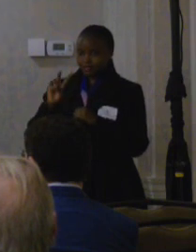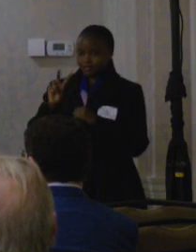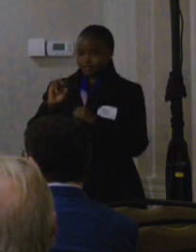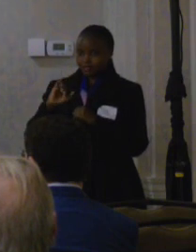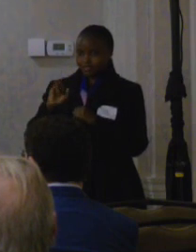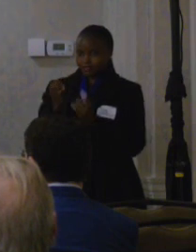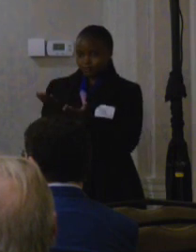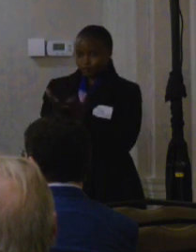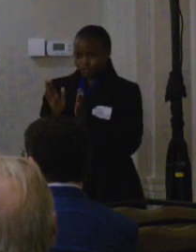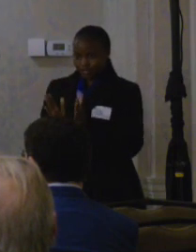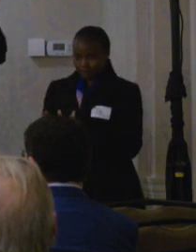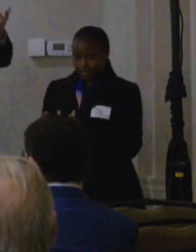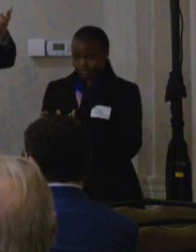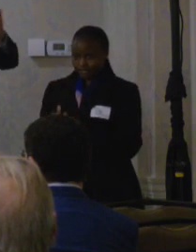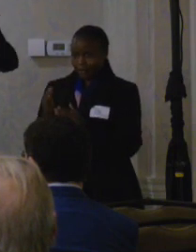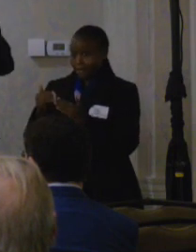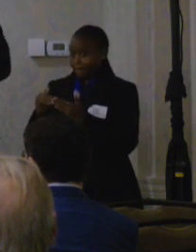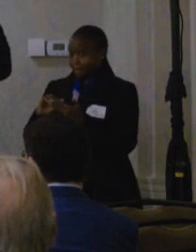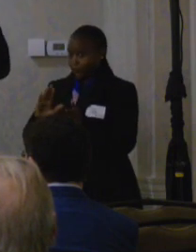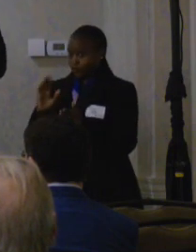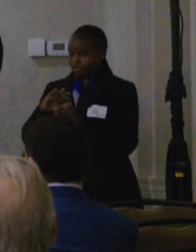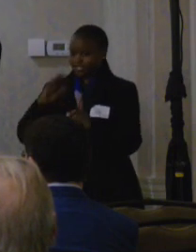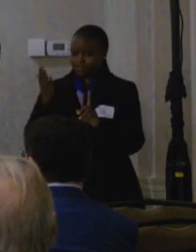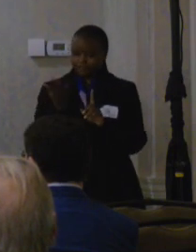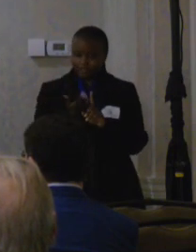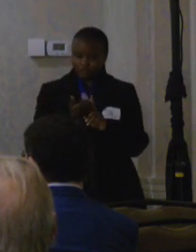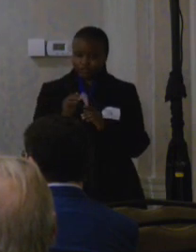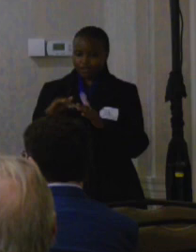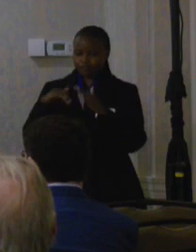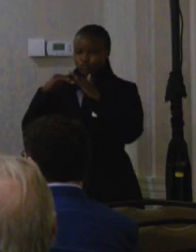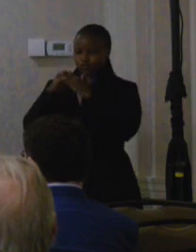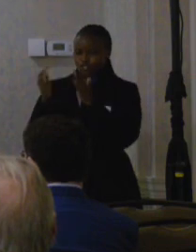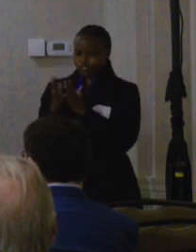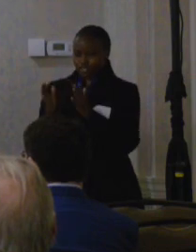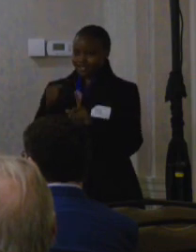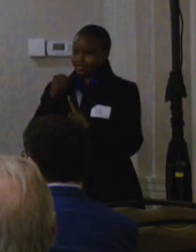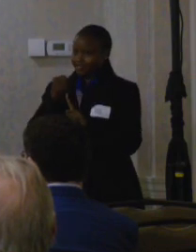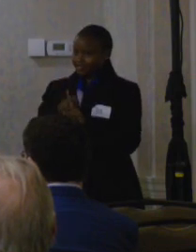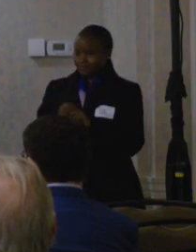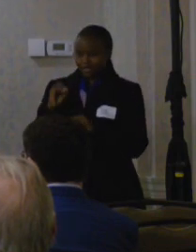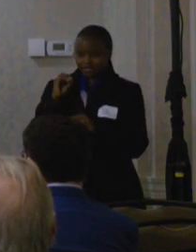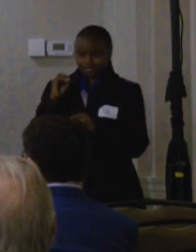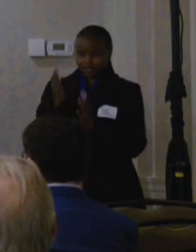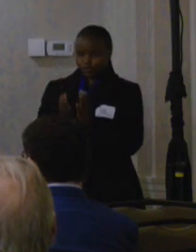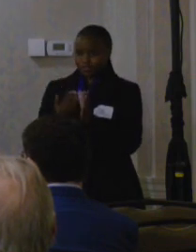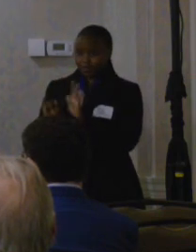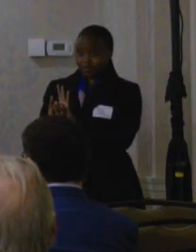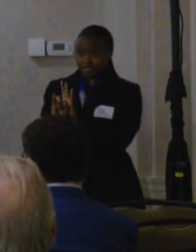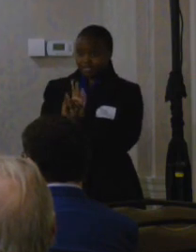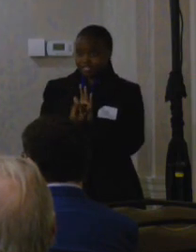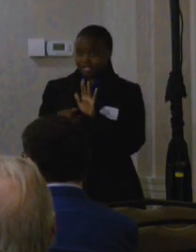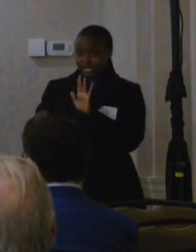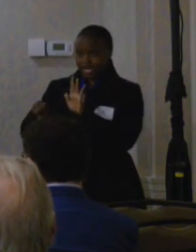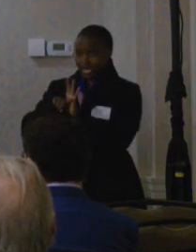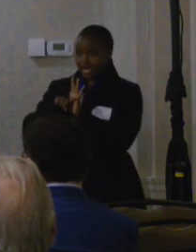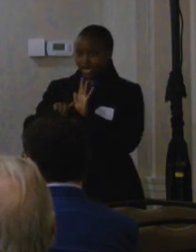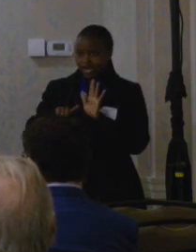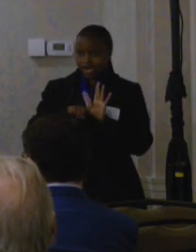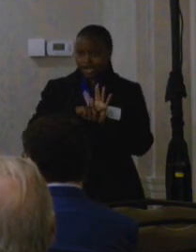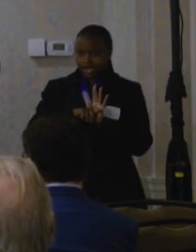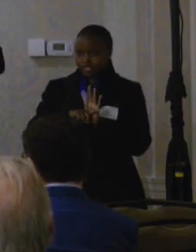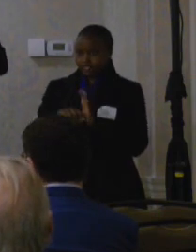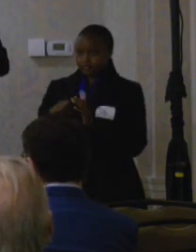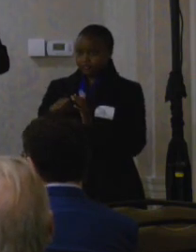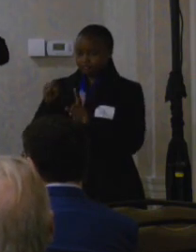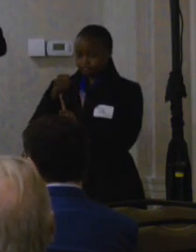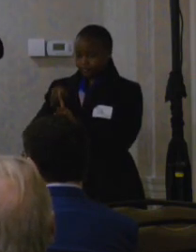reach scale, most interventions have to be, it had no impacts. In fact, there was some indication that it had negative impacts on student learning,